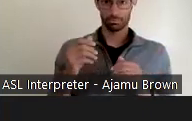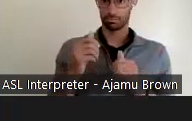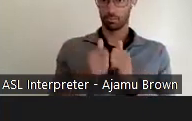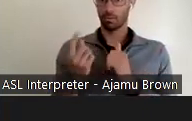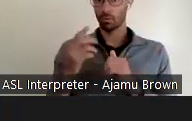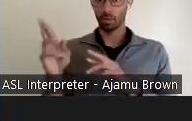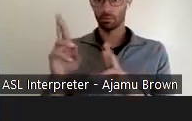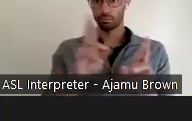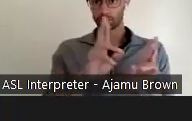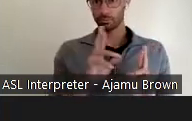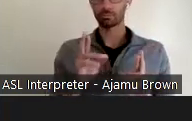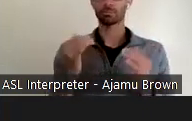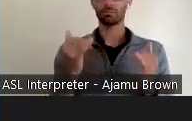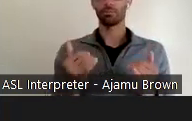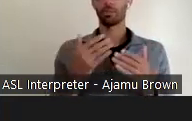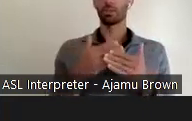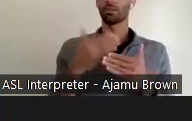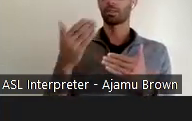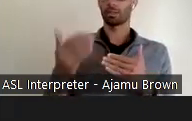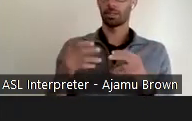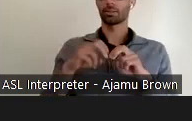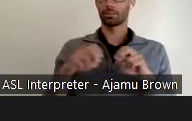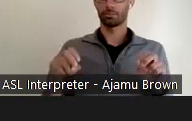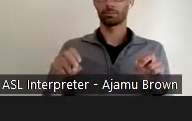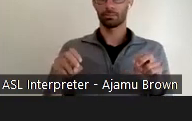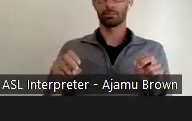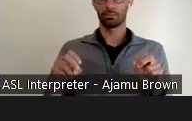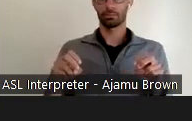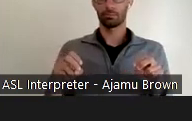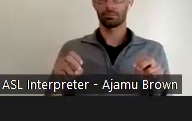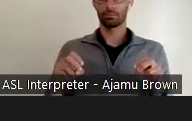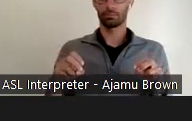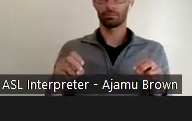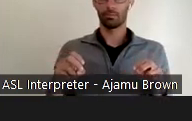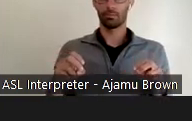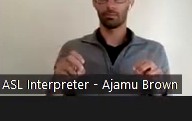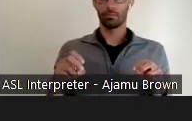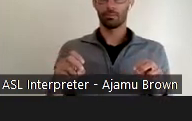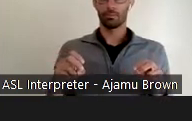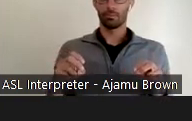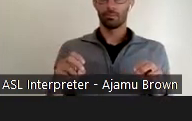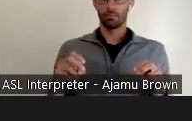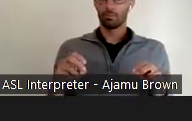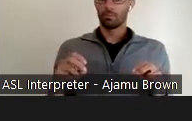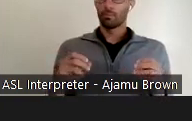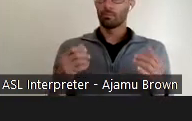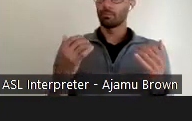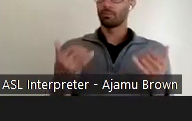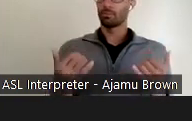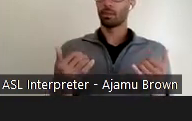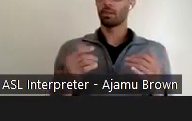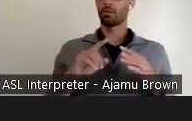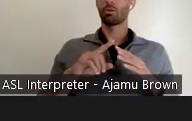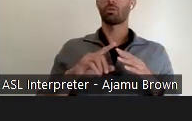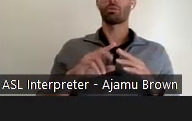our next panel. And we are ready to start on Home